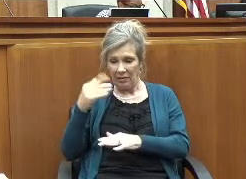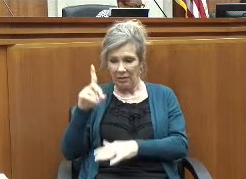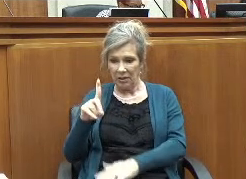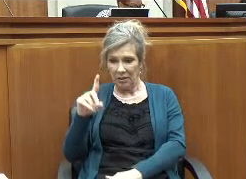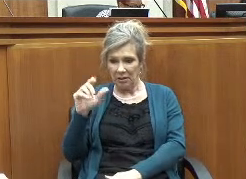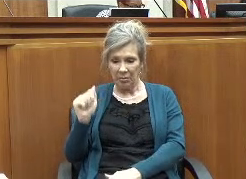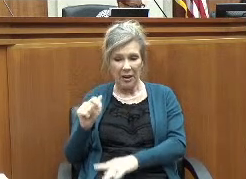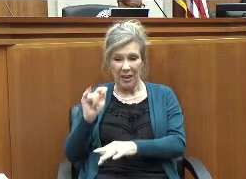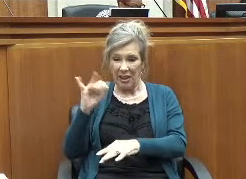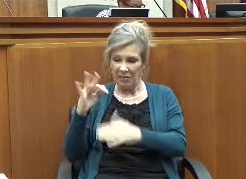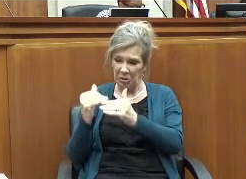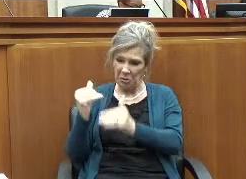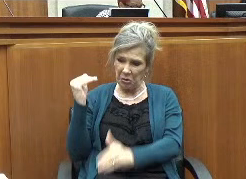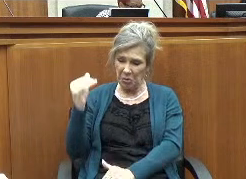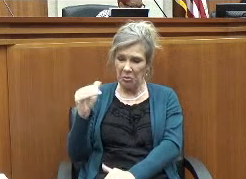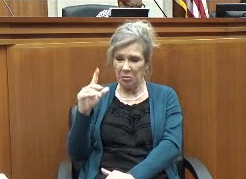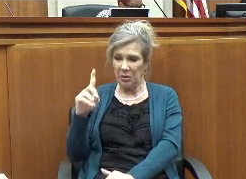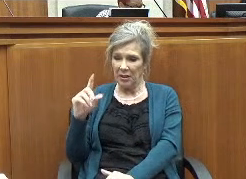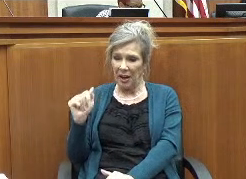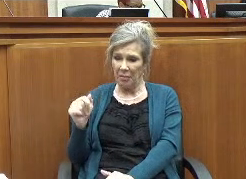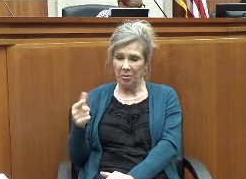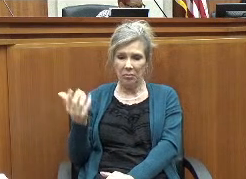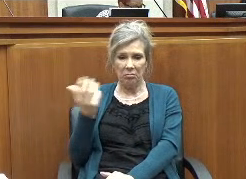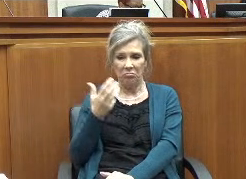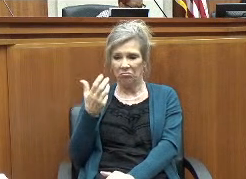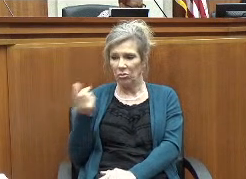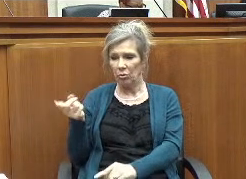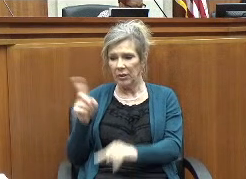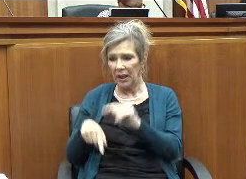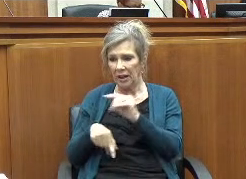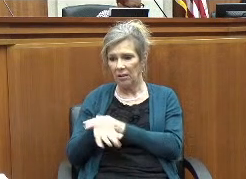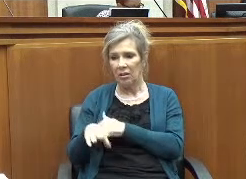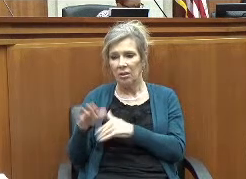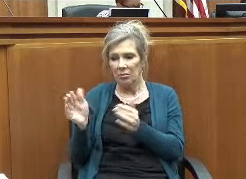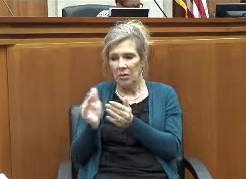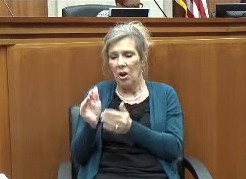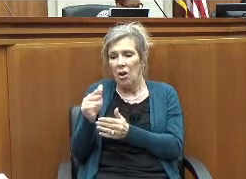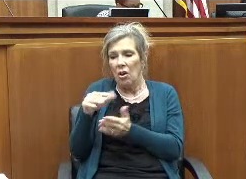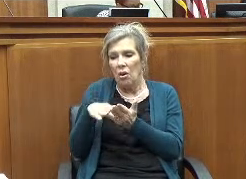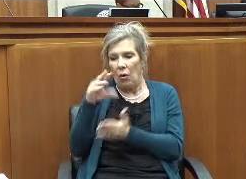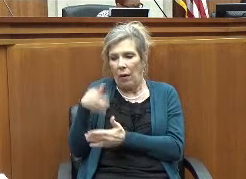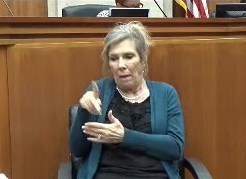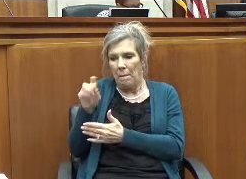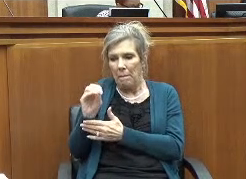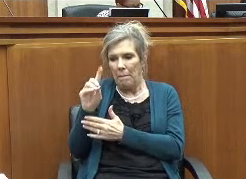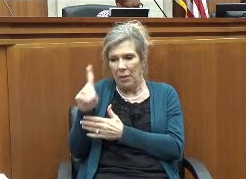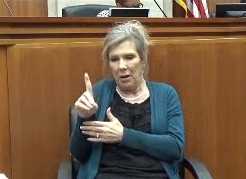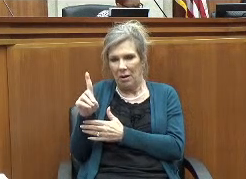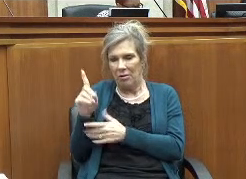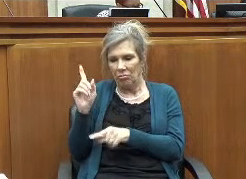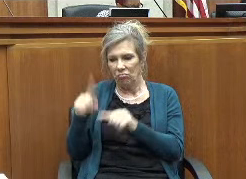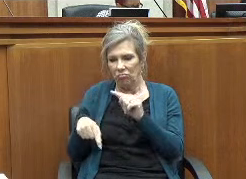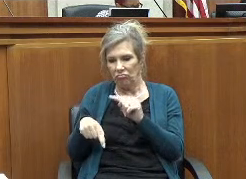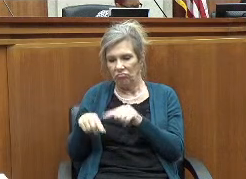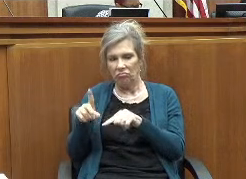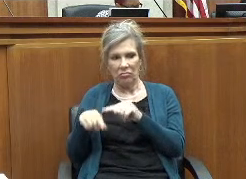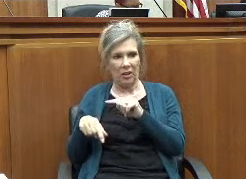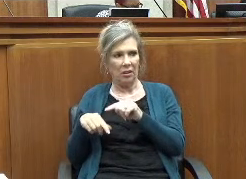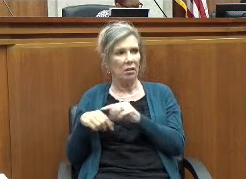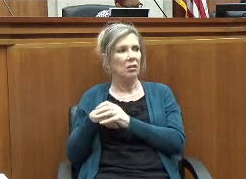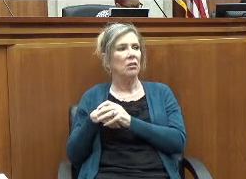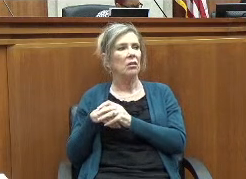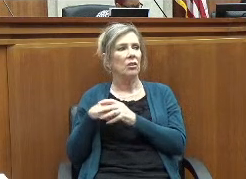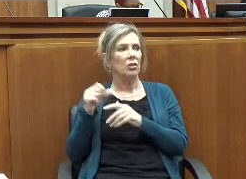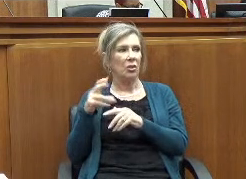disabled, you can't access a learning pod. And so from my perspective, right, what you